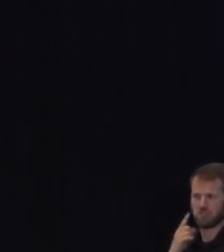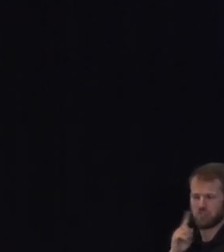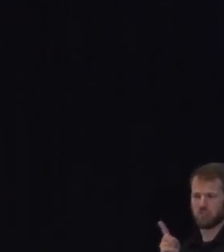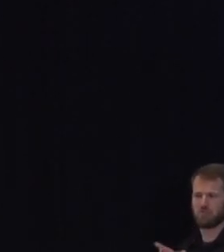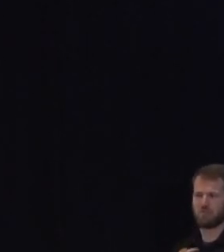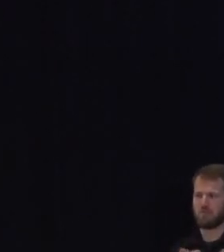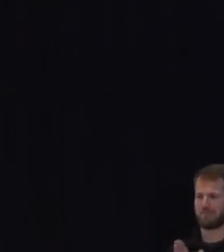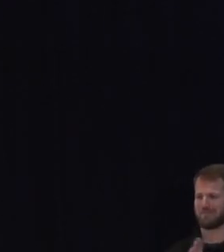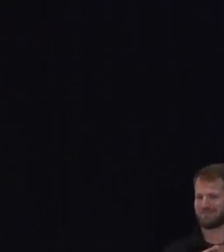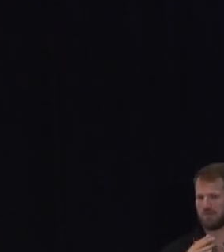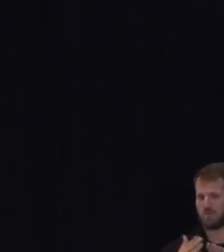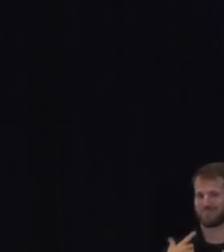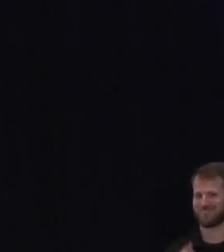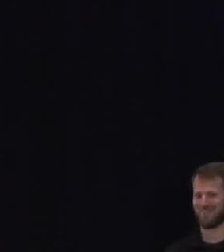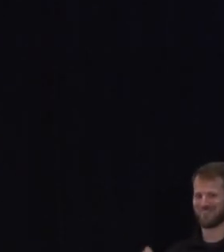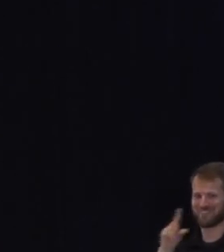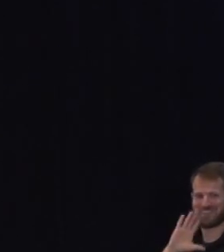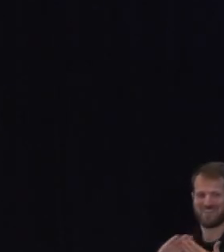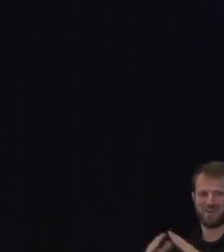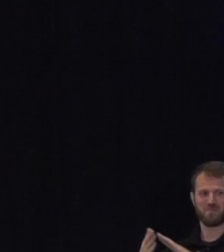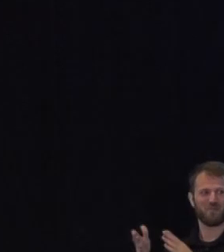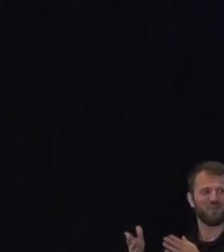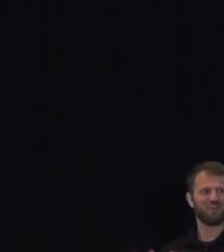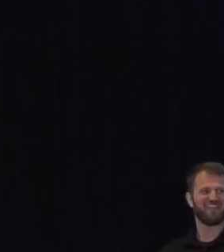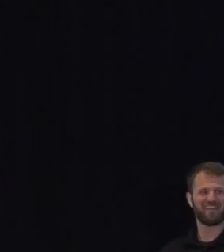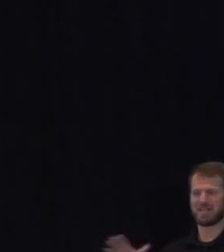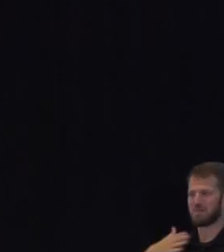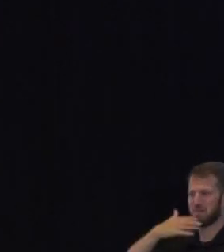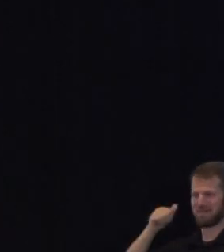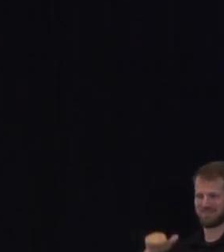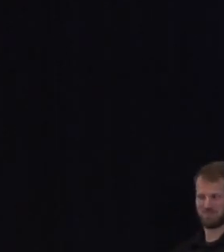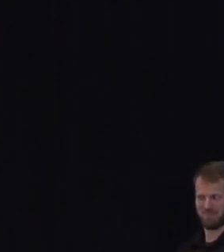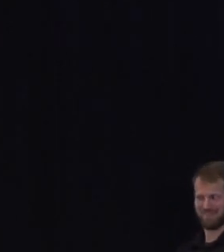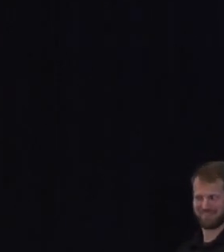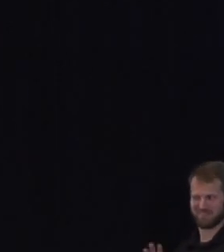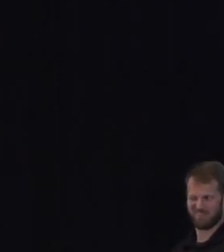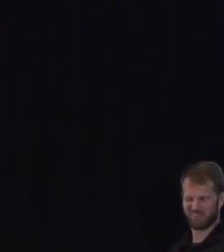the 2023 Neighborhood Best Practices Conference.